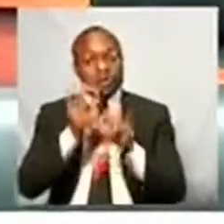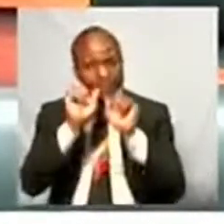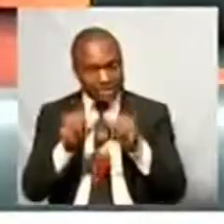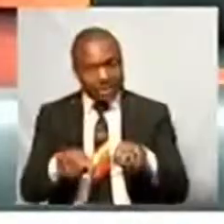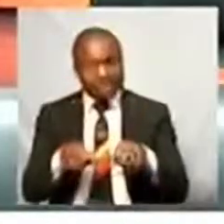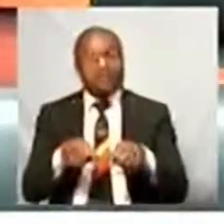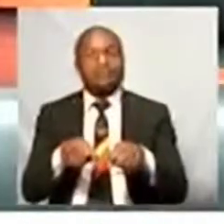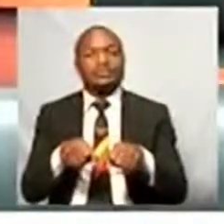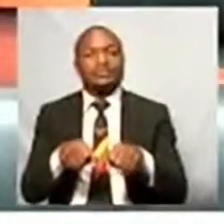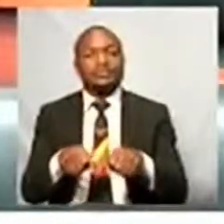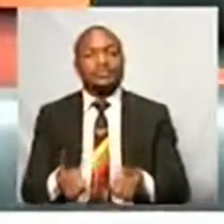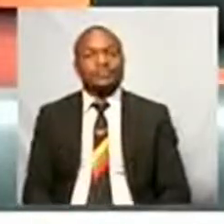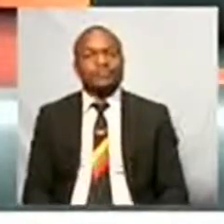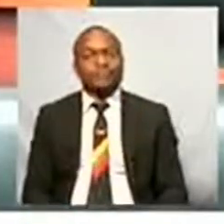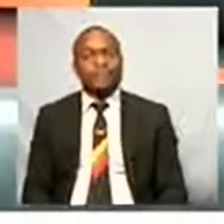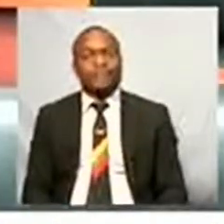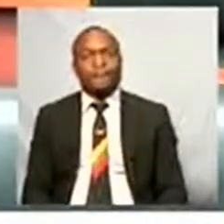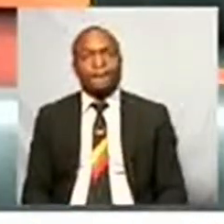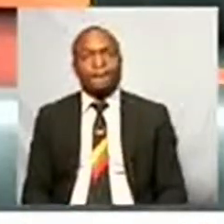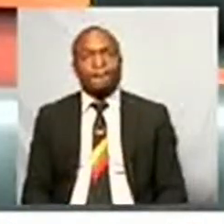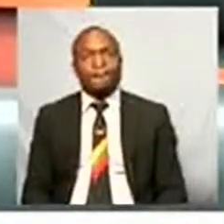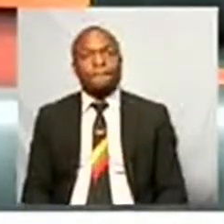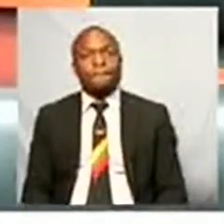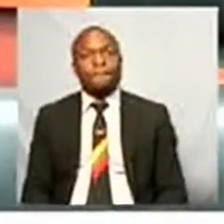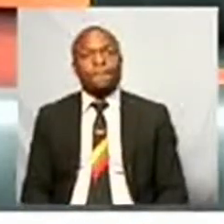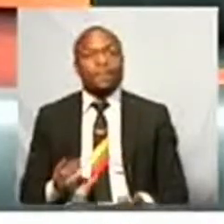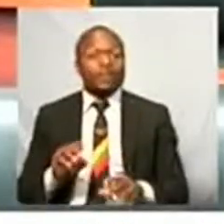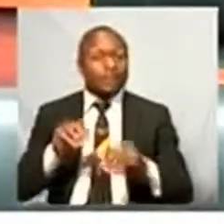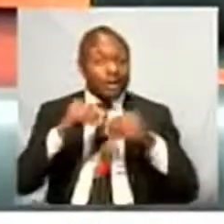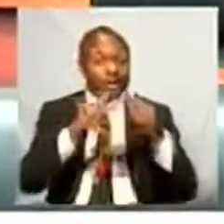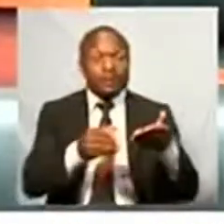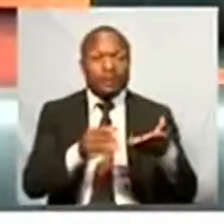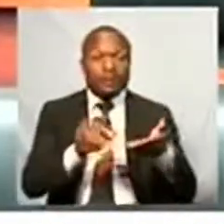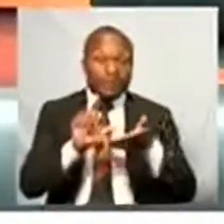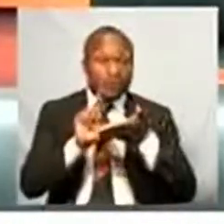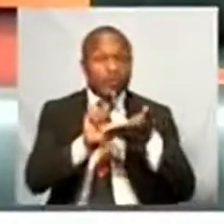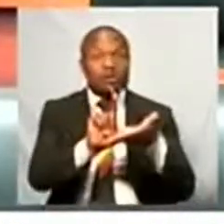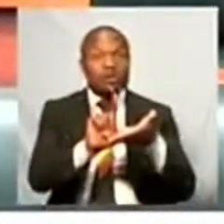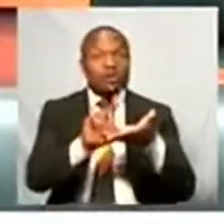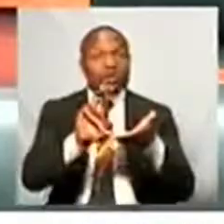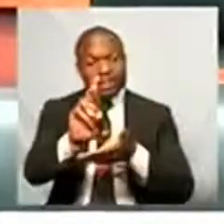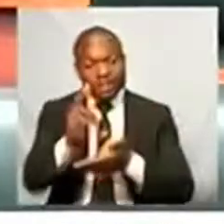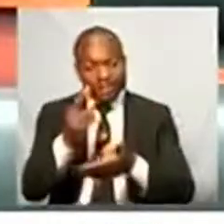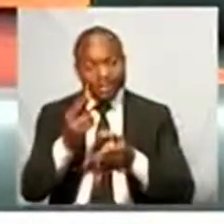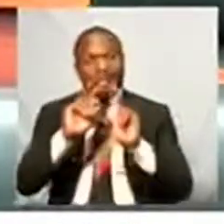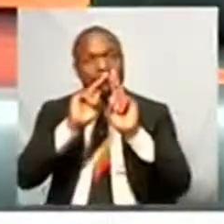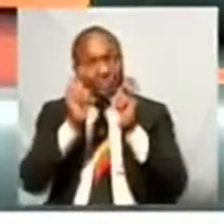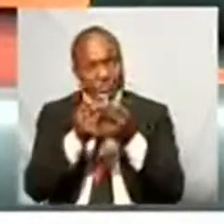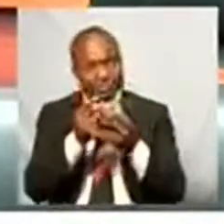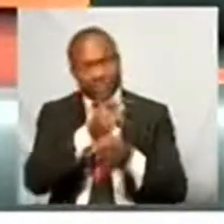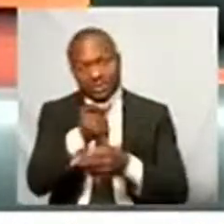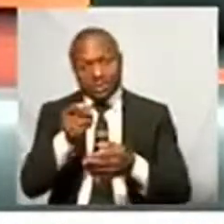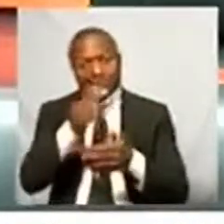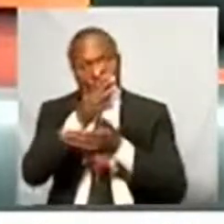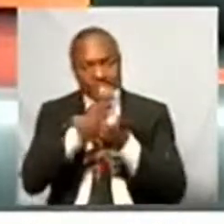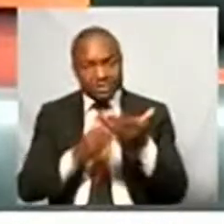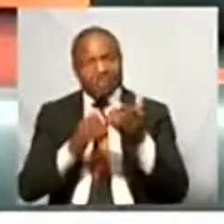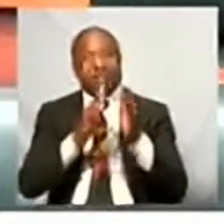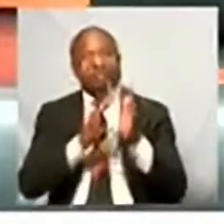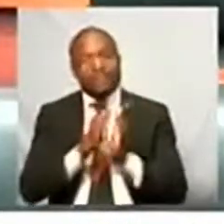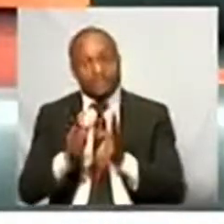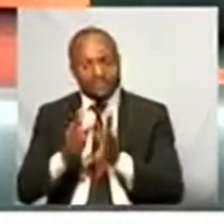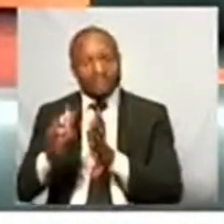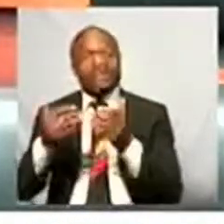actually refer the same loan, Madam Speaker, to loan recovery unit, because, Madam Speaker, those are some of the options that they